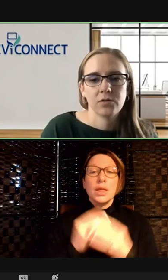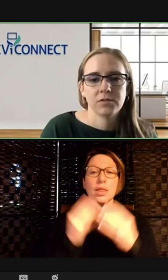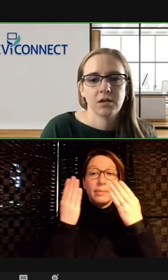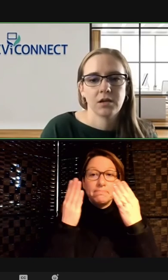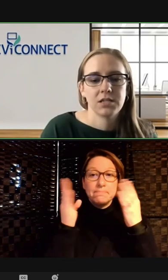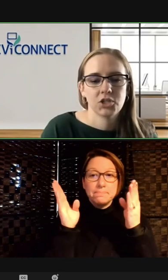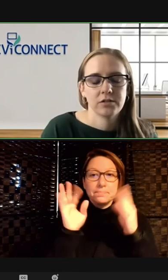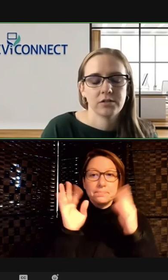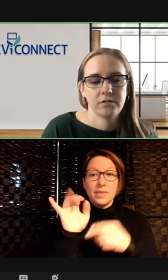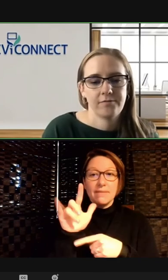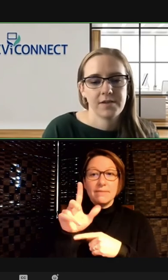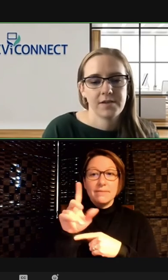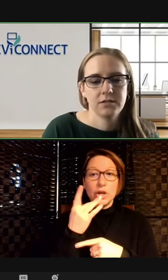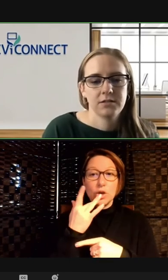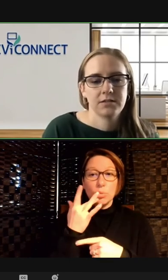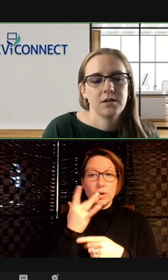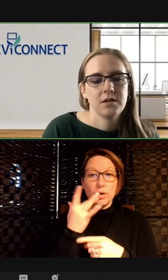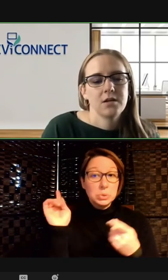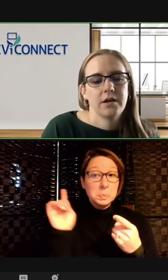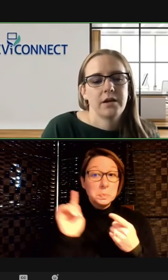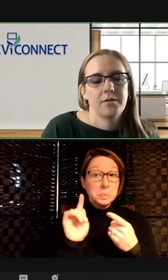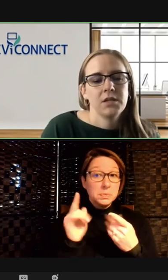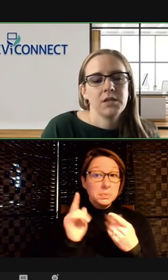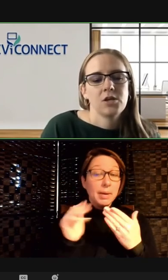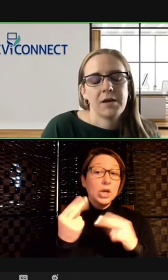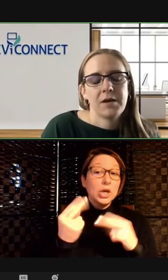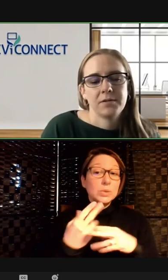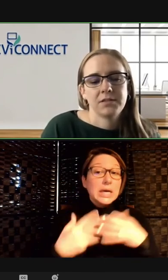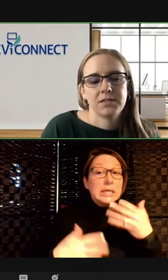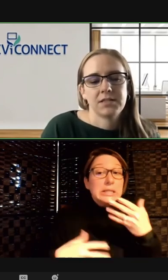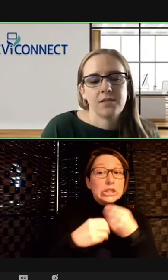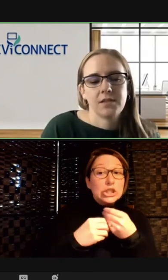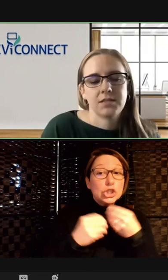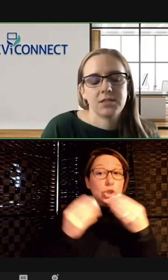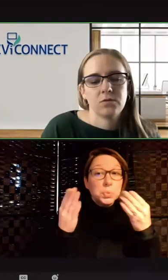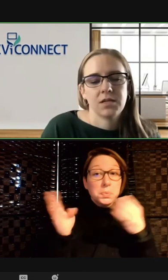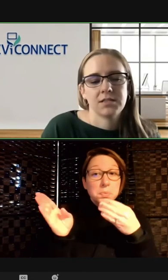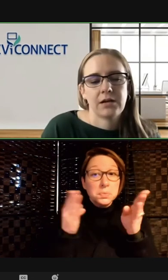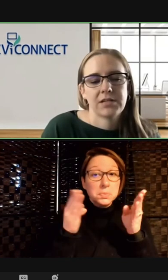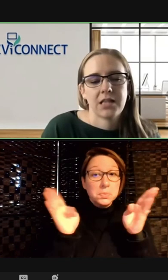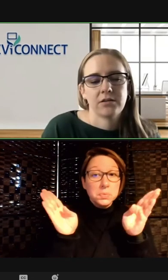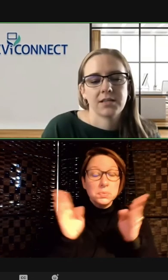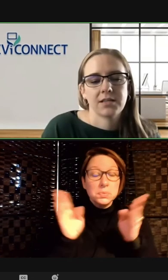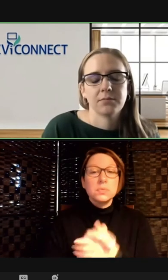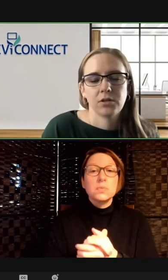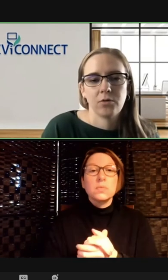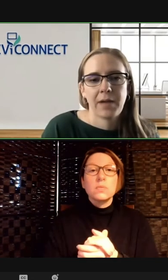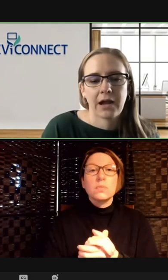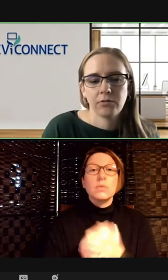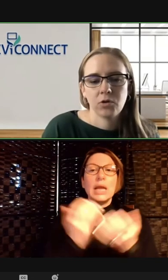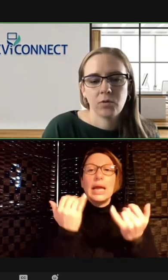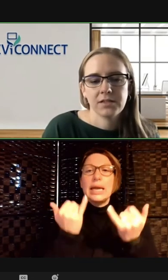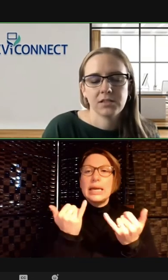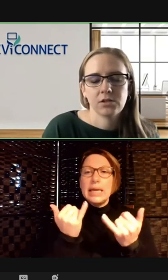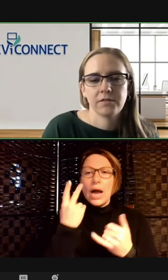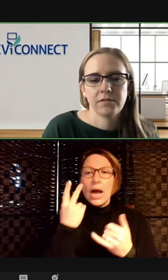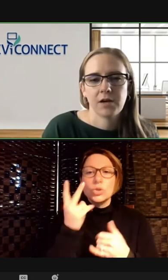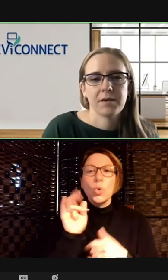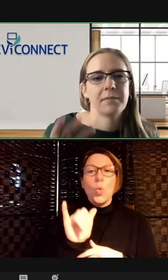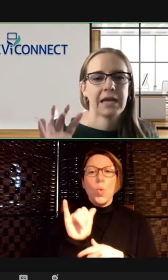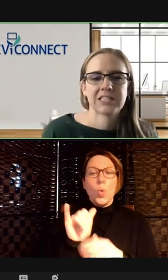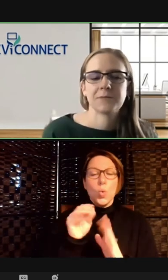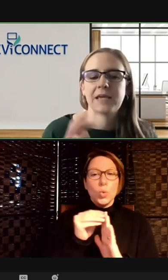able to start using additional fields. You might be able to see that the student is now tolerating some low background noise,